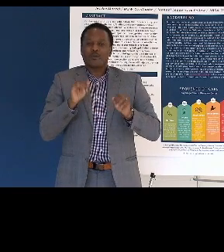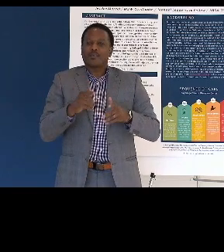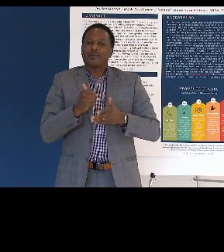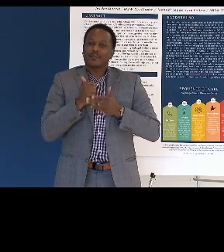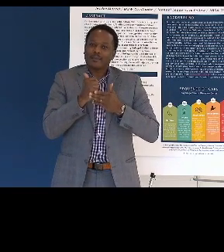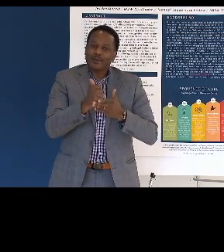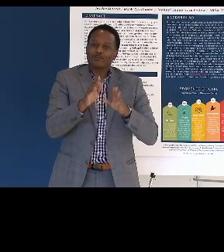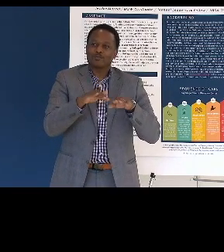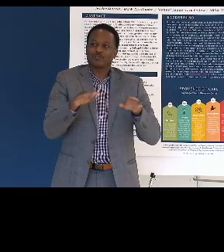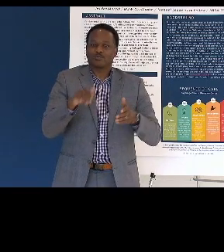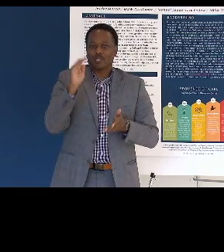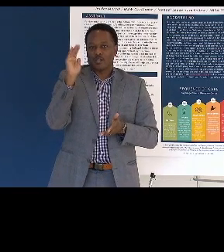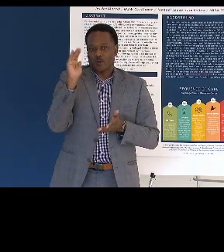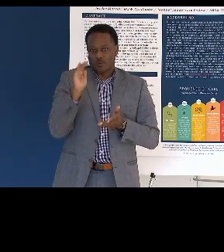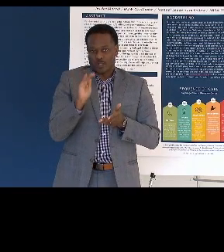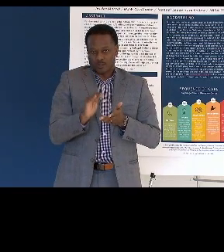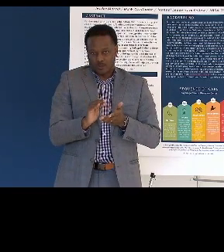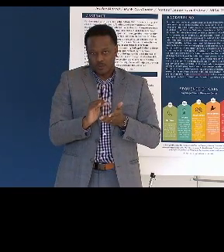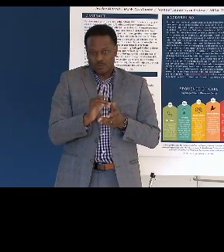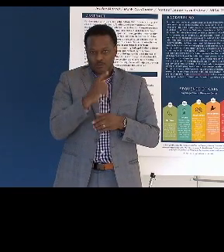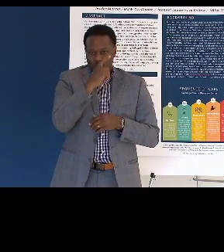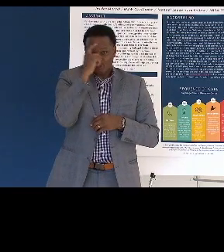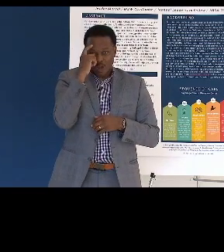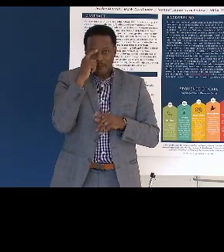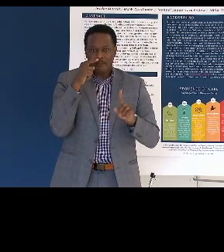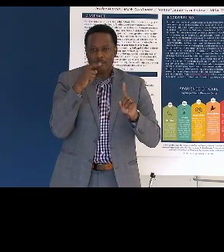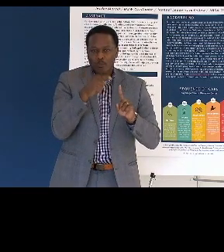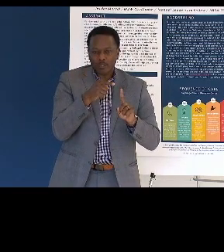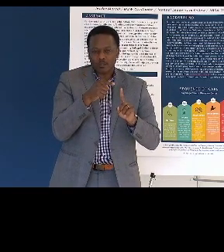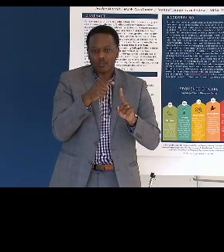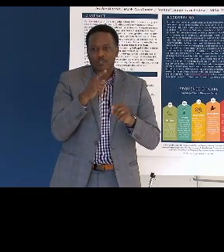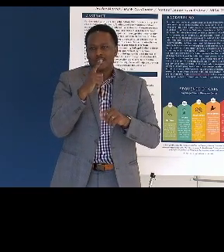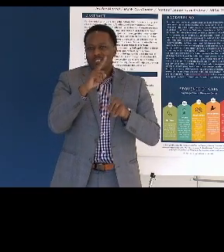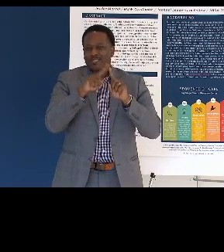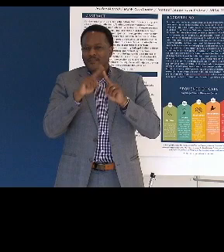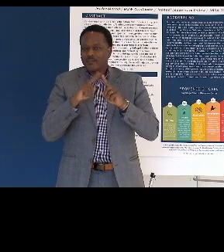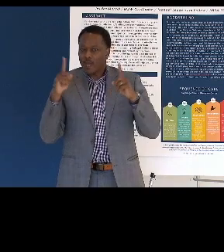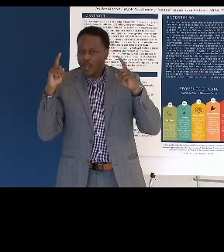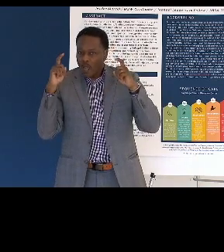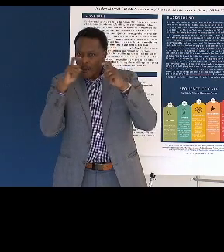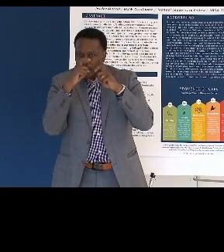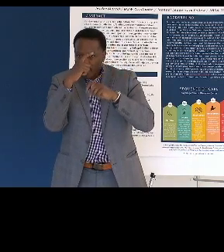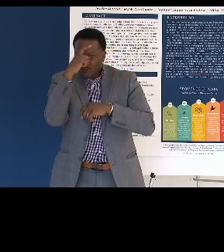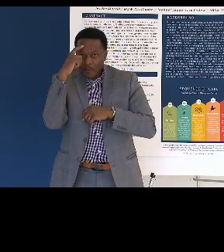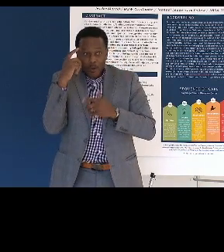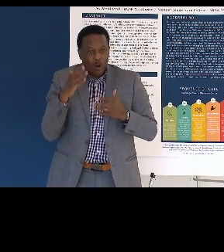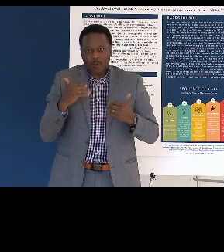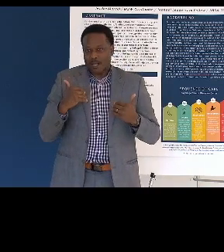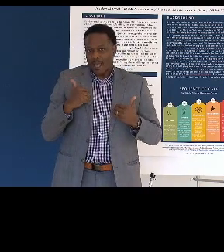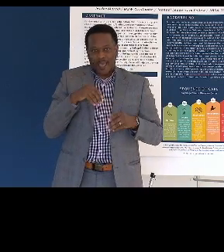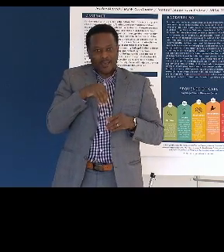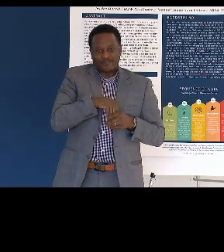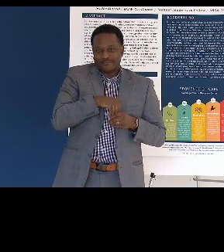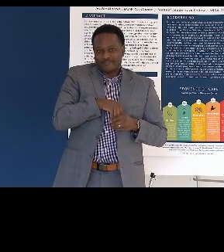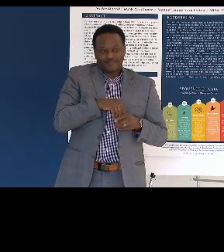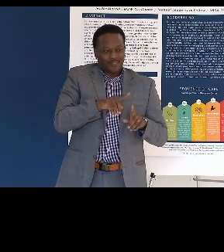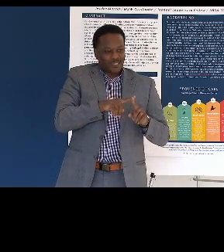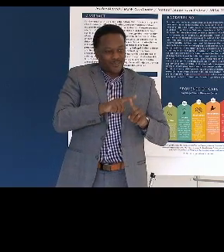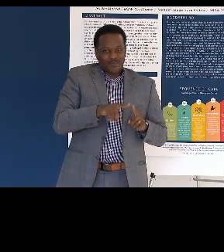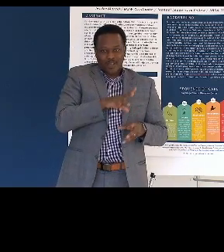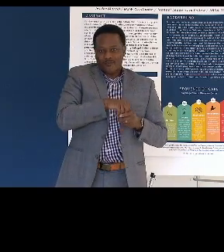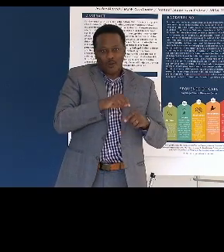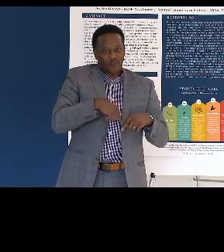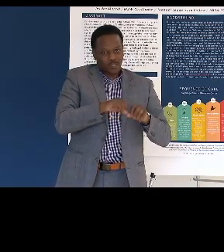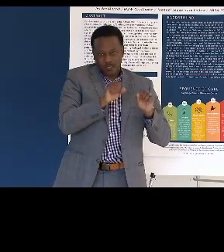children reduce trauma points and complex trauma that they already have from being involved in our